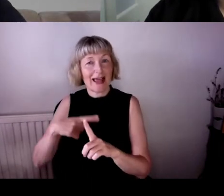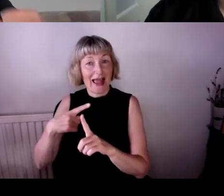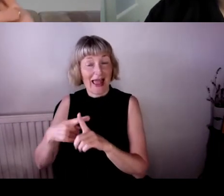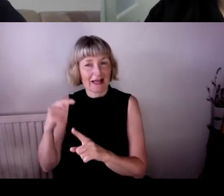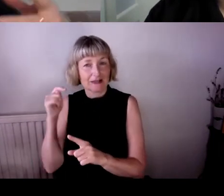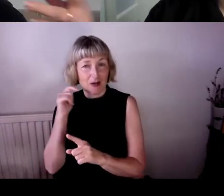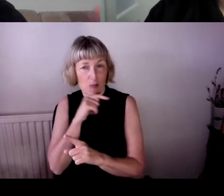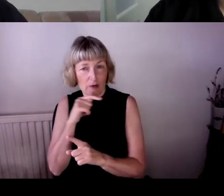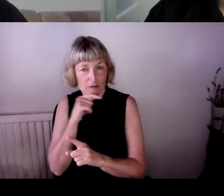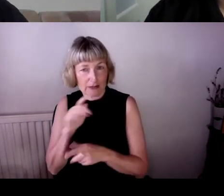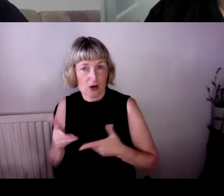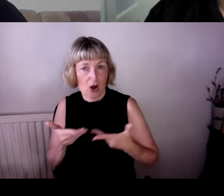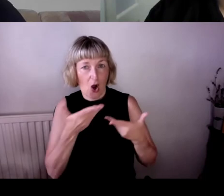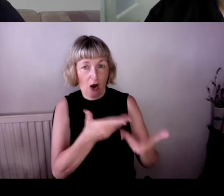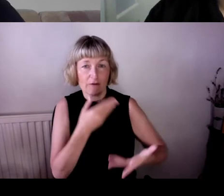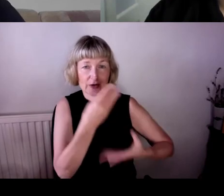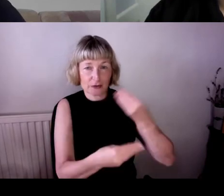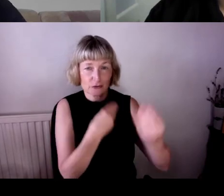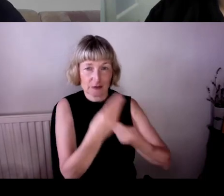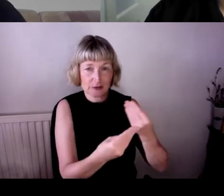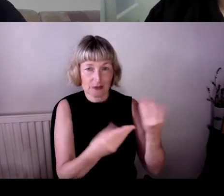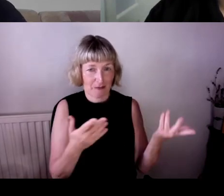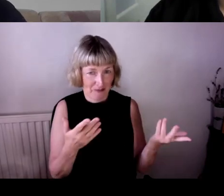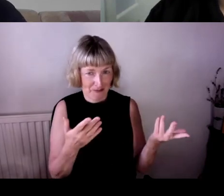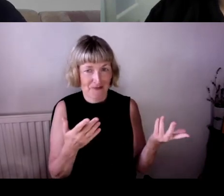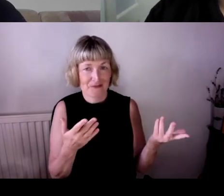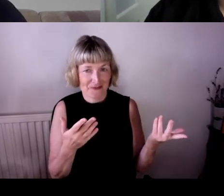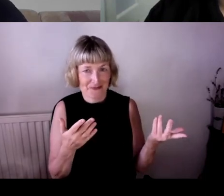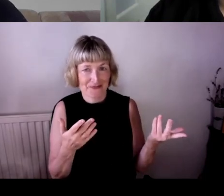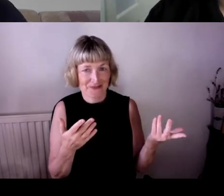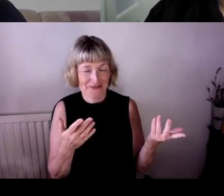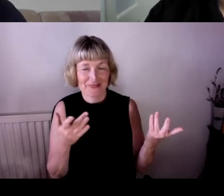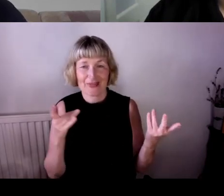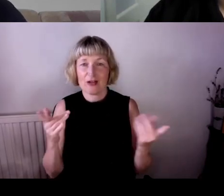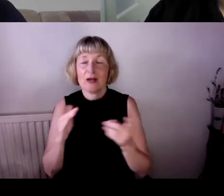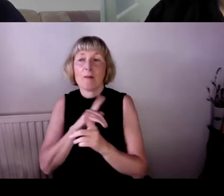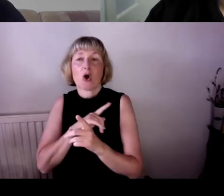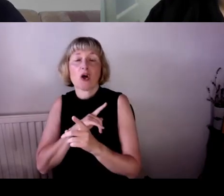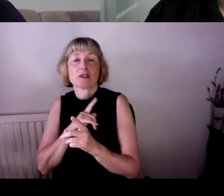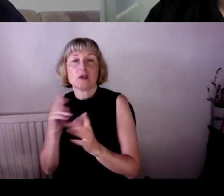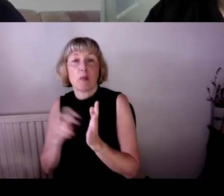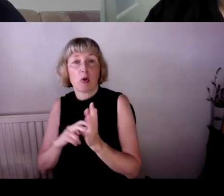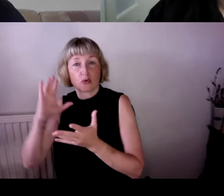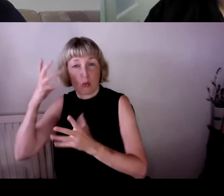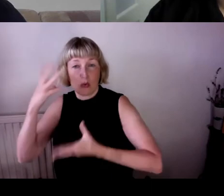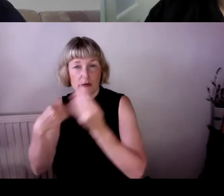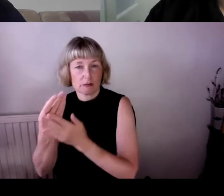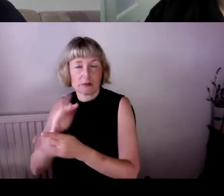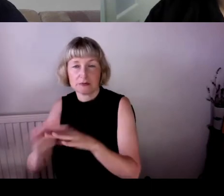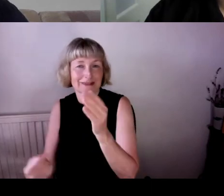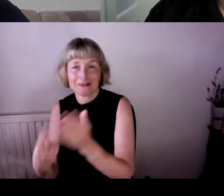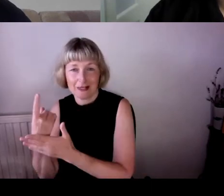up. So she's turned her to her ex-boyfriend to do the description. And he was